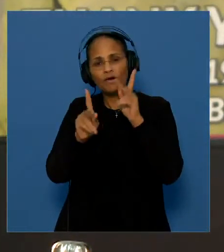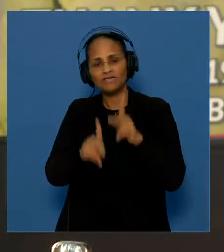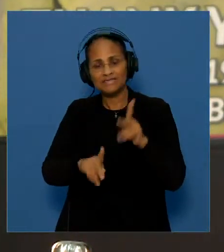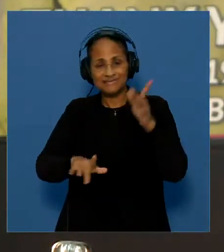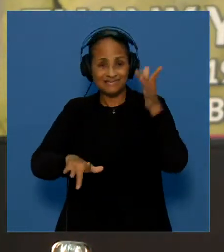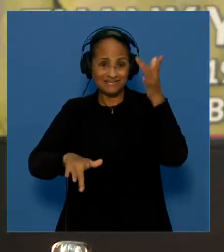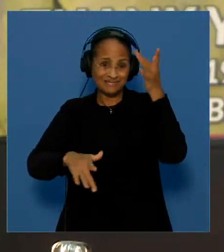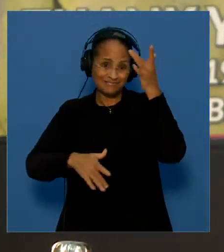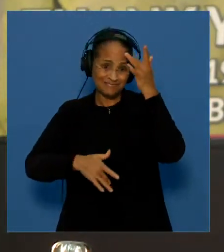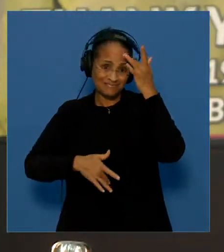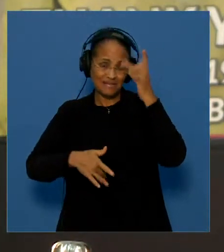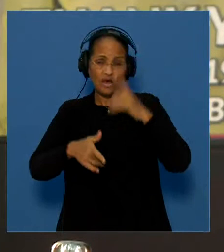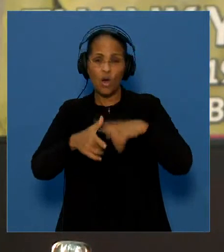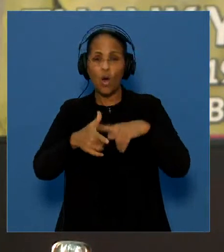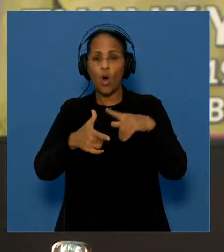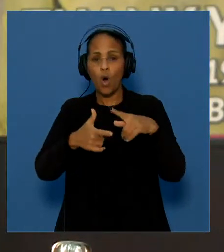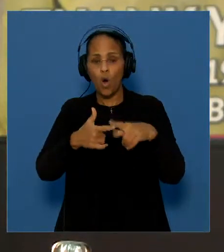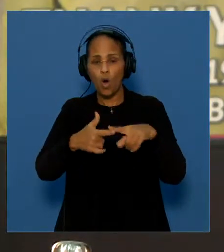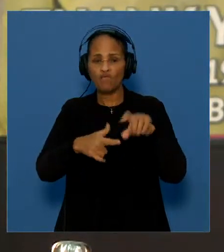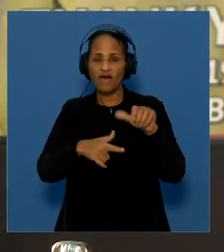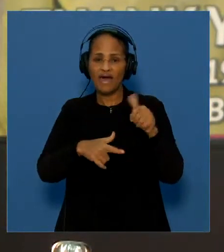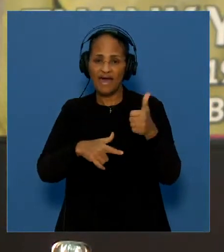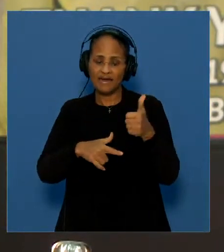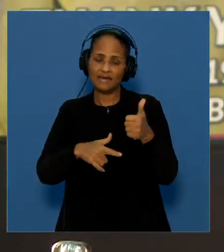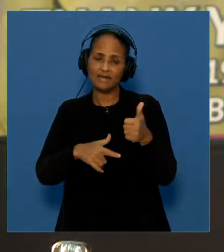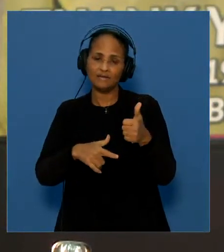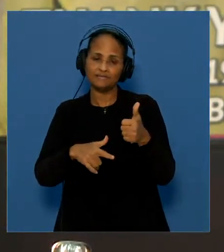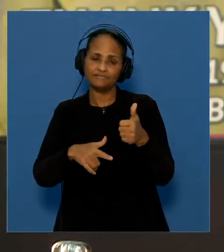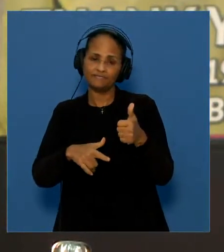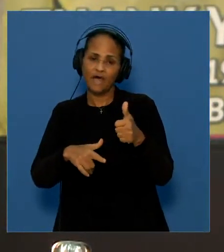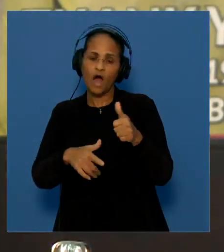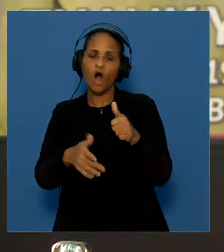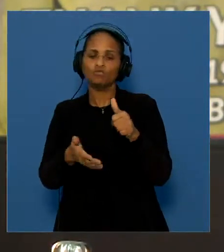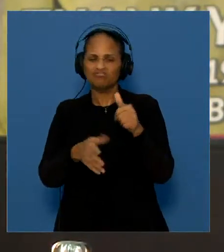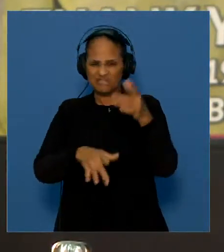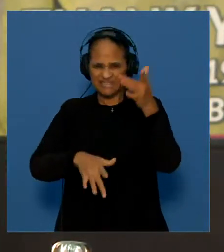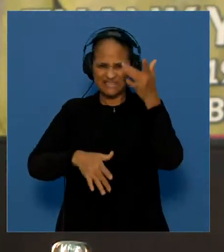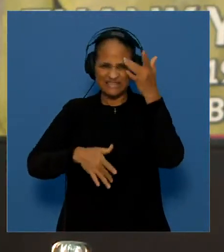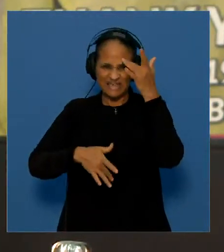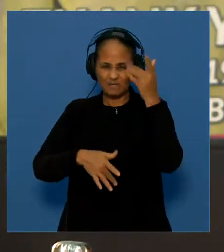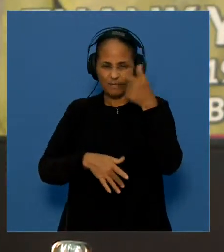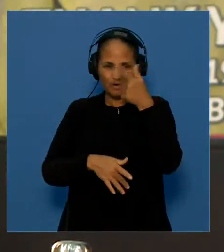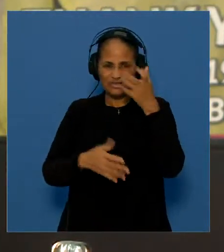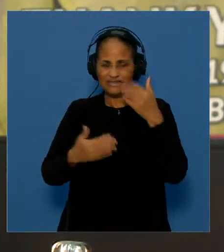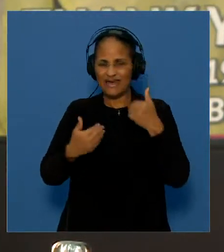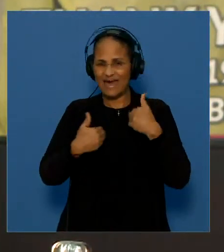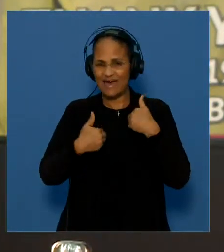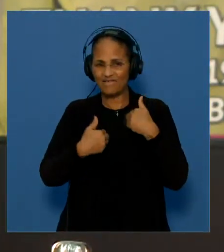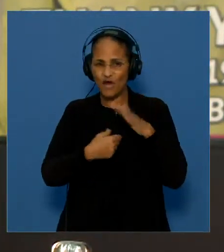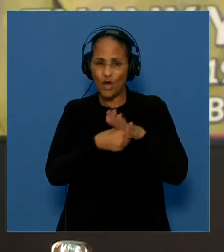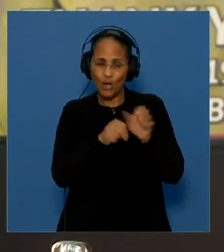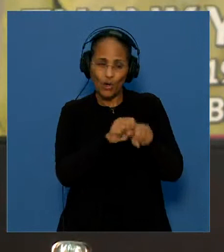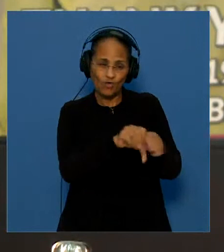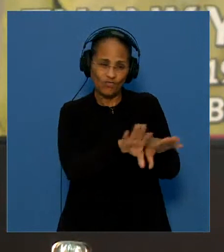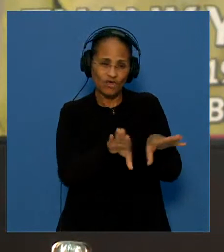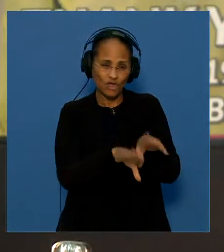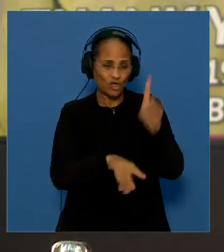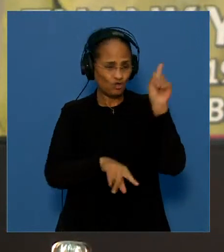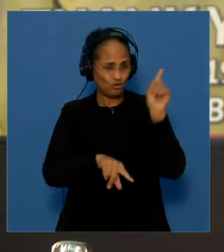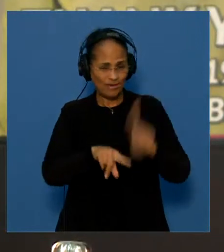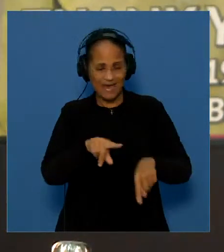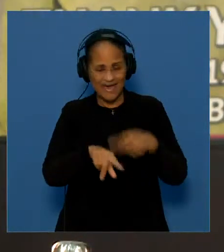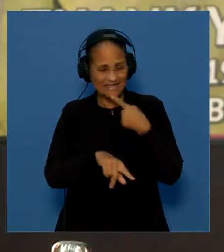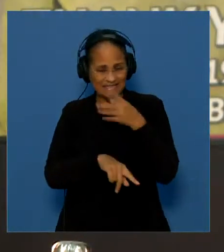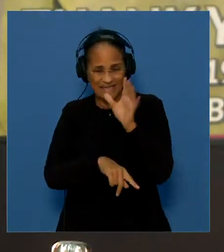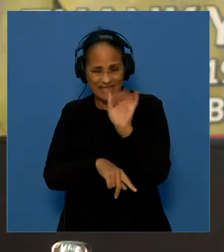ill or for any type of medical leave that the reason that they're out is because they have COVID. So we can't make that quantum leap because